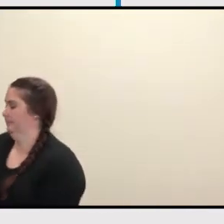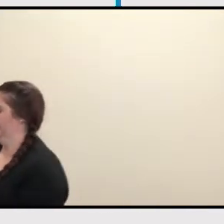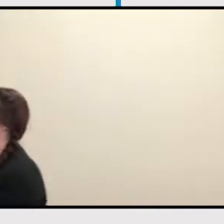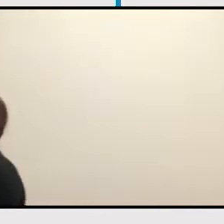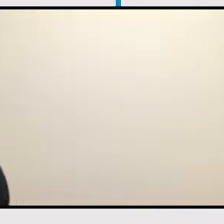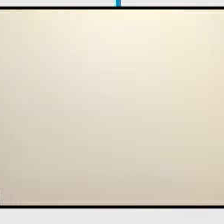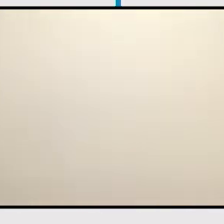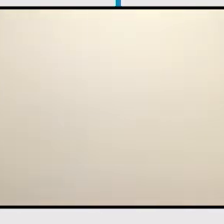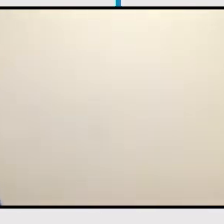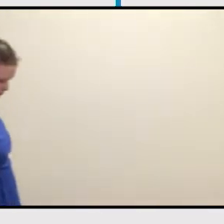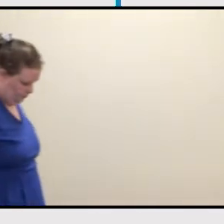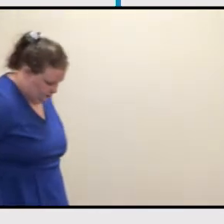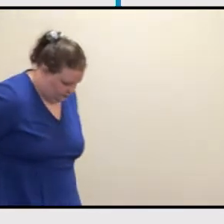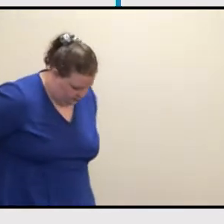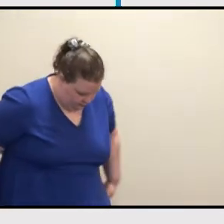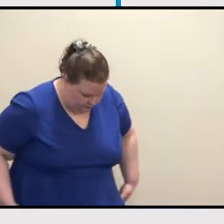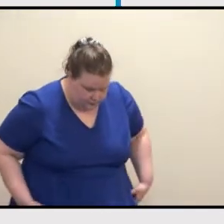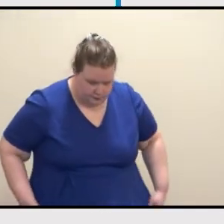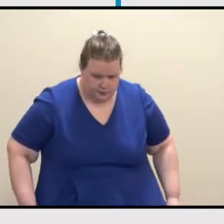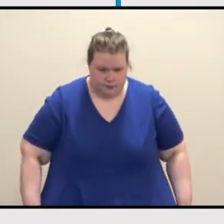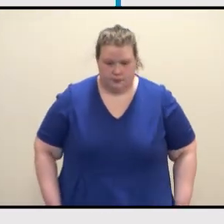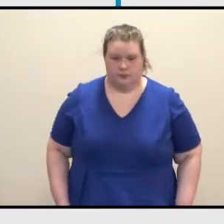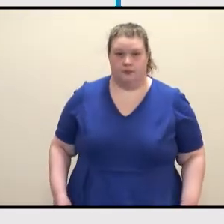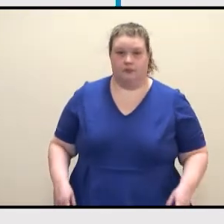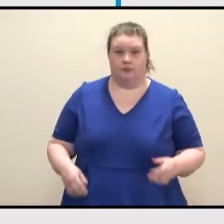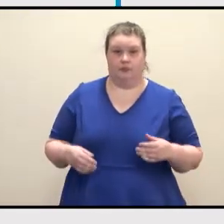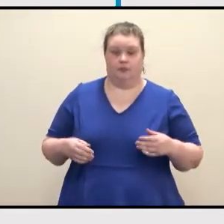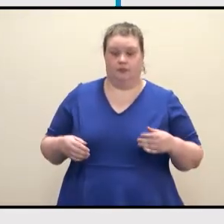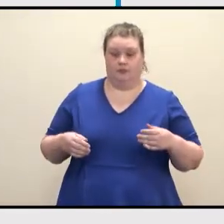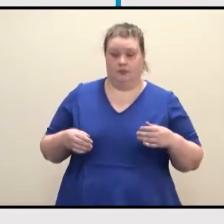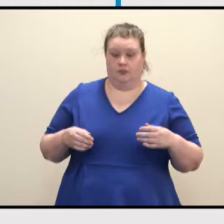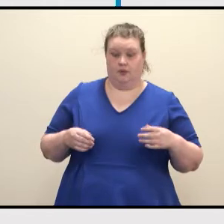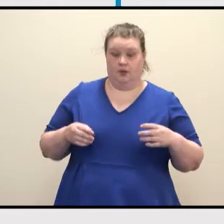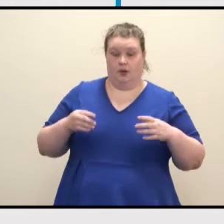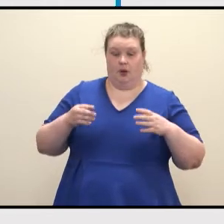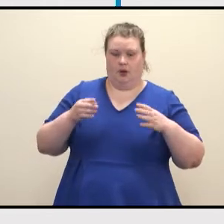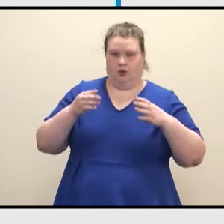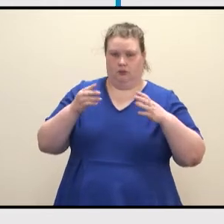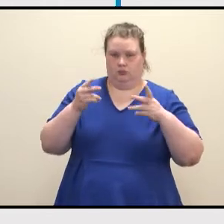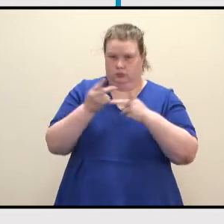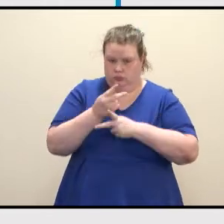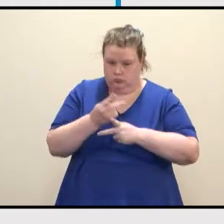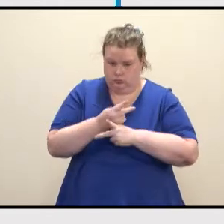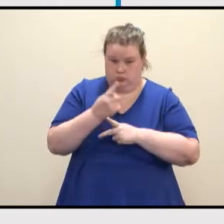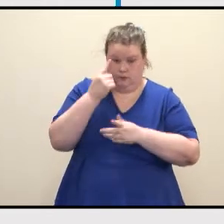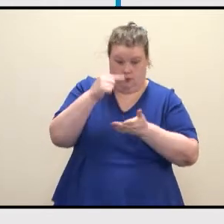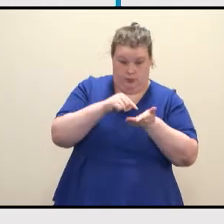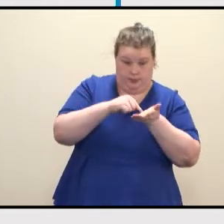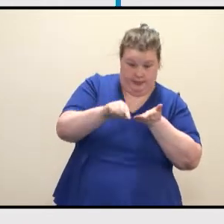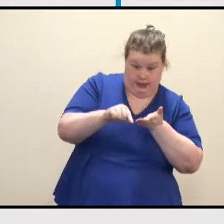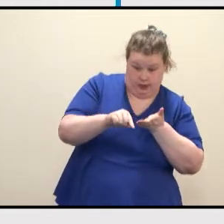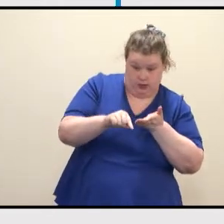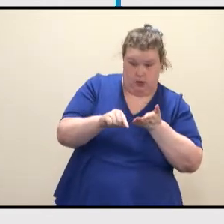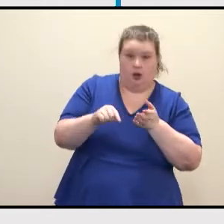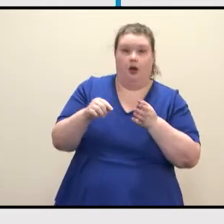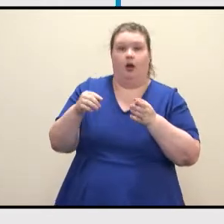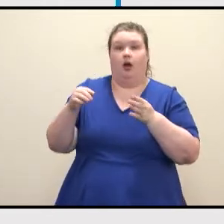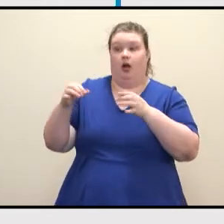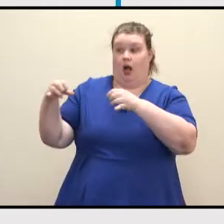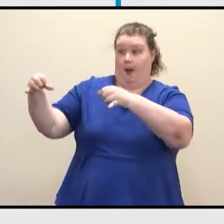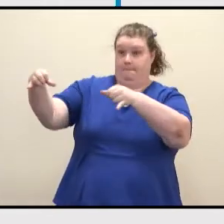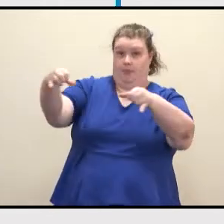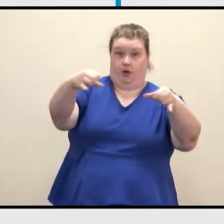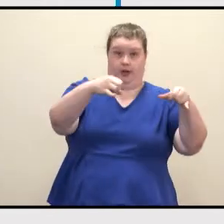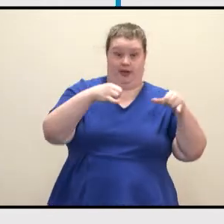So quickly, just market pay strategy. If you think about it as a target, our market value really is the center of that target. If someone